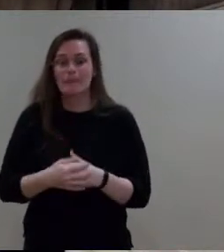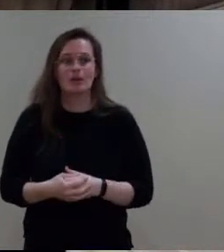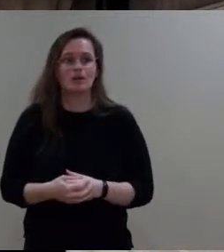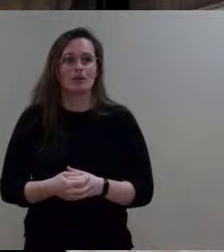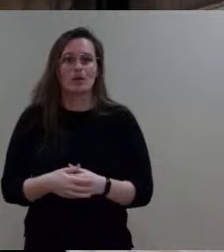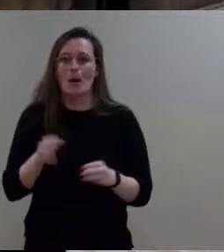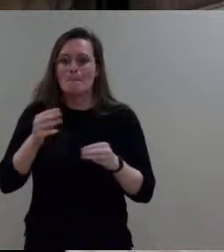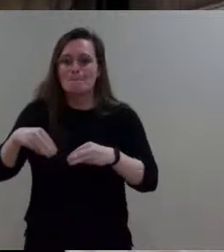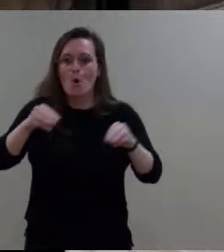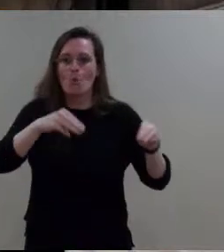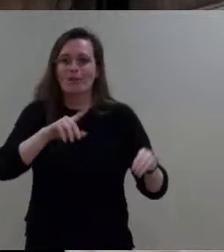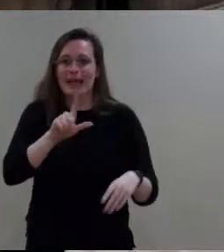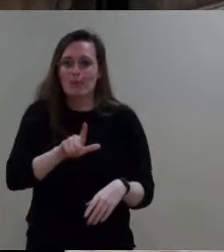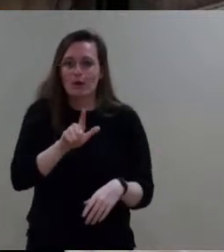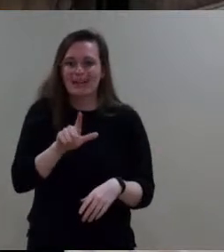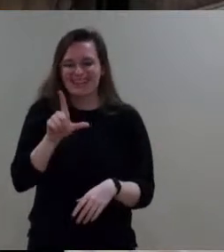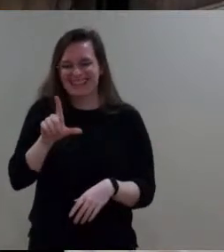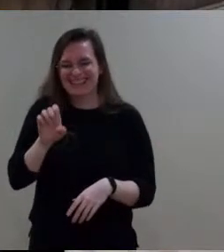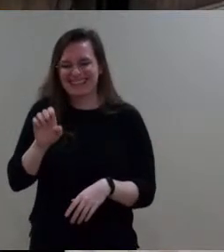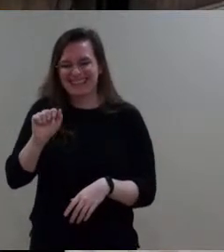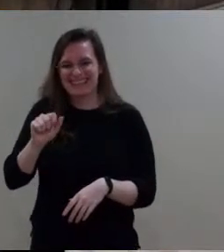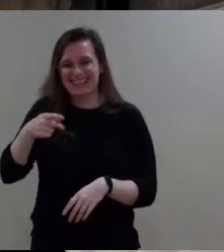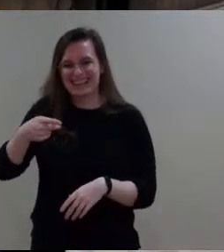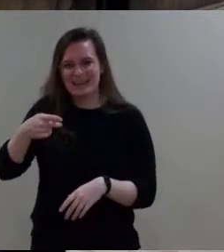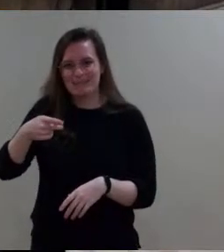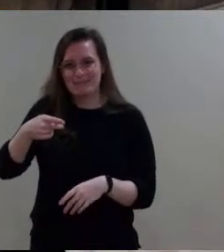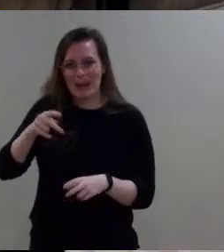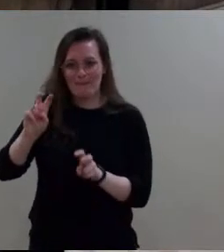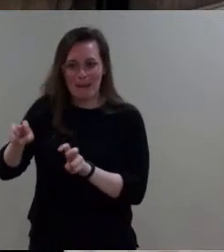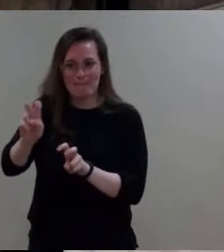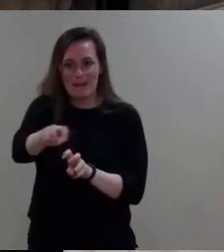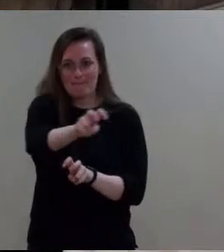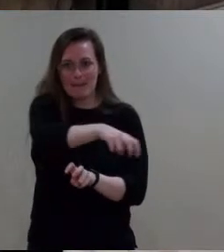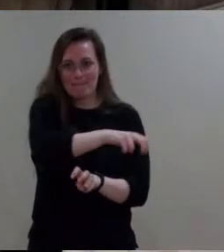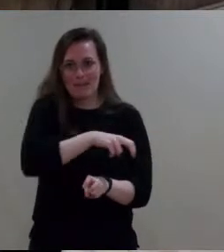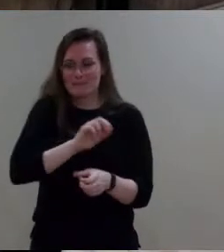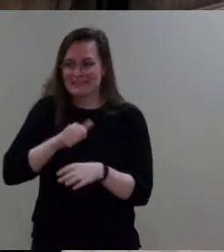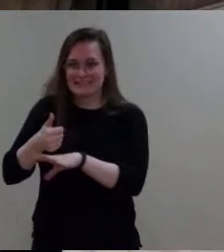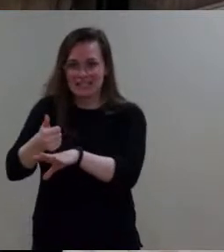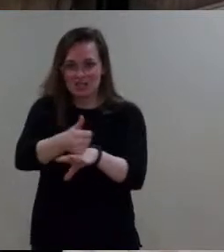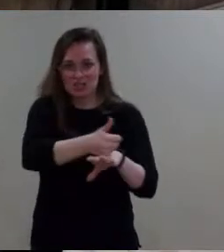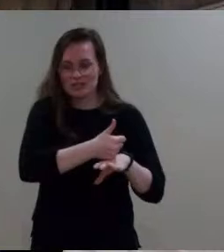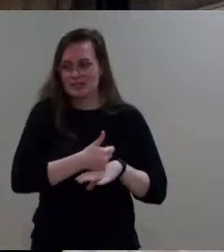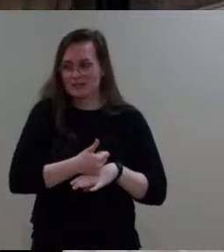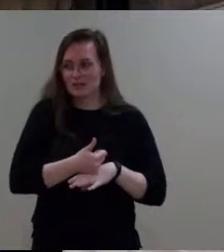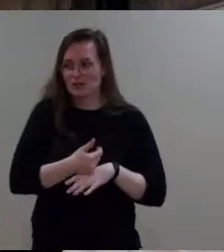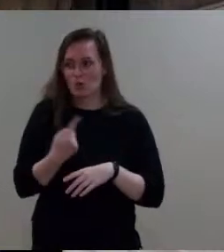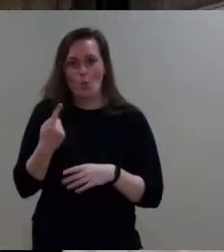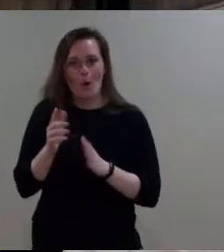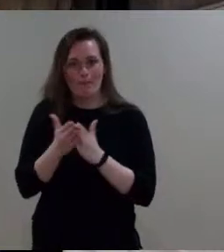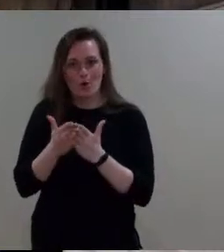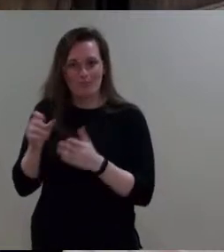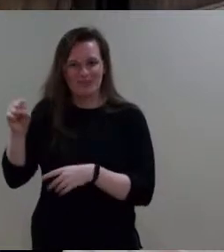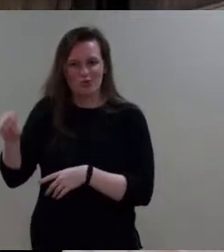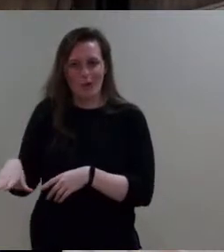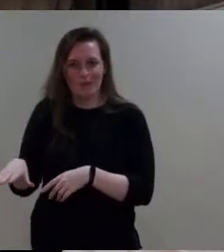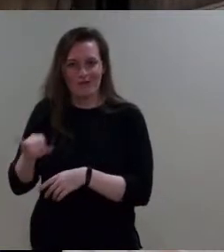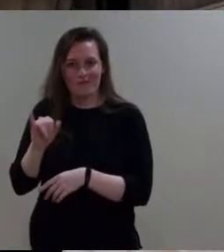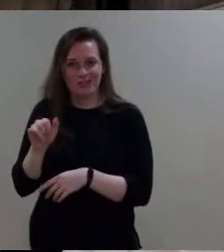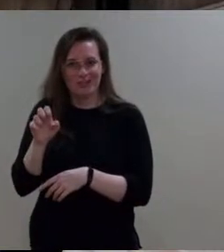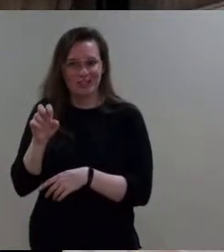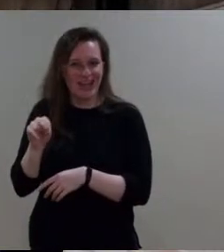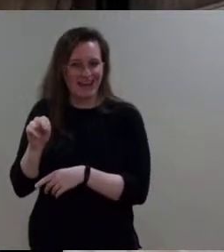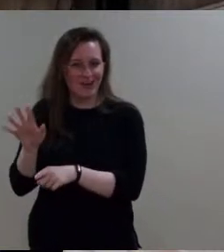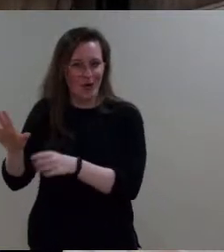Leap Station, and I know there's a book that I've dropped off. I think I left it in Jen's office, but I can pick it up and leave it on the